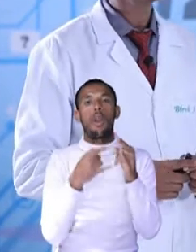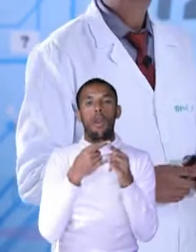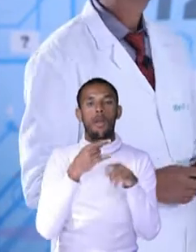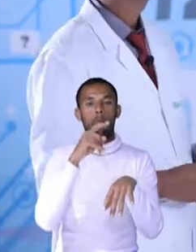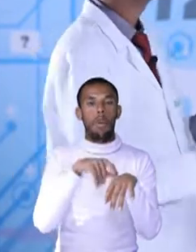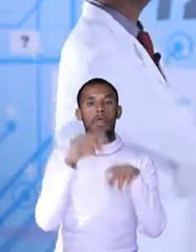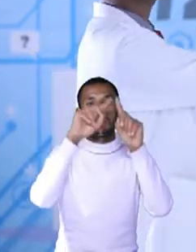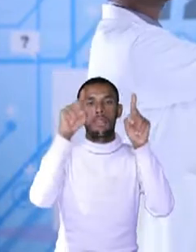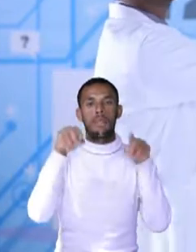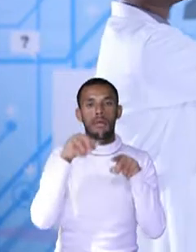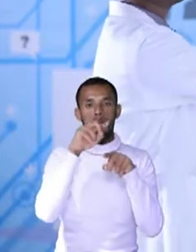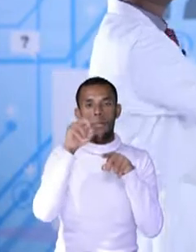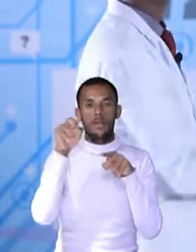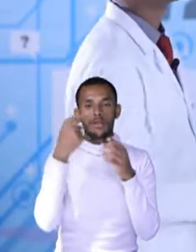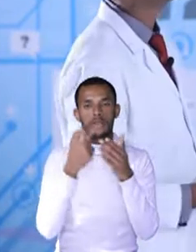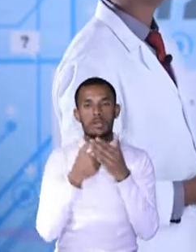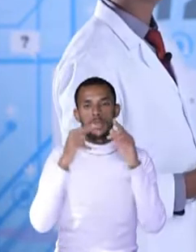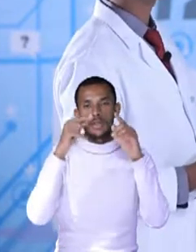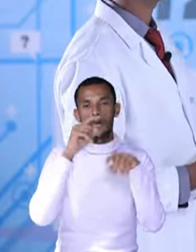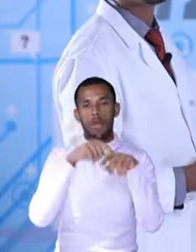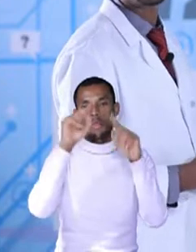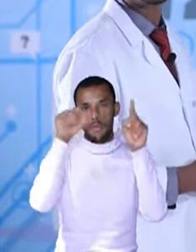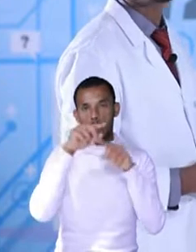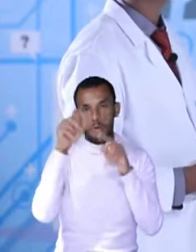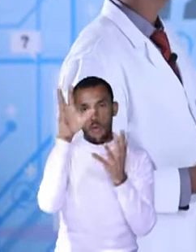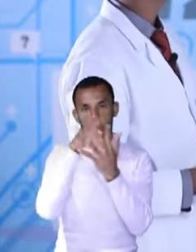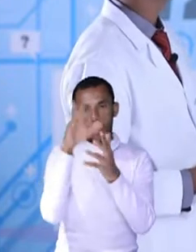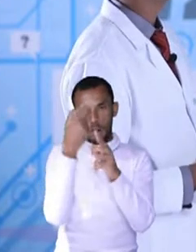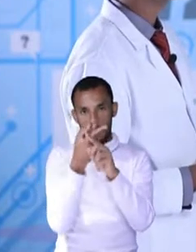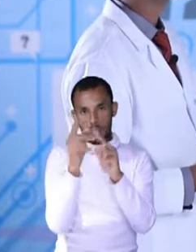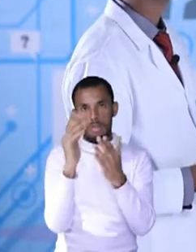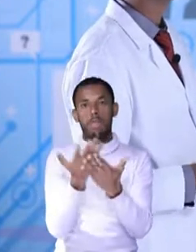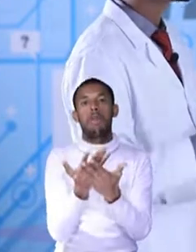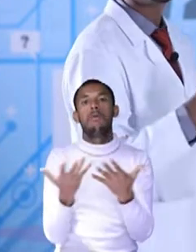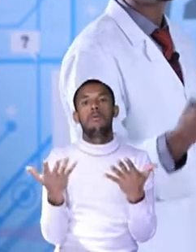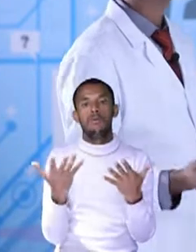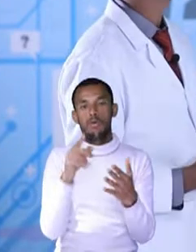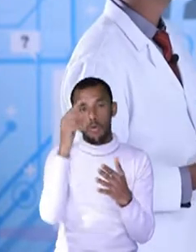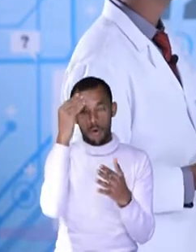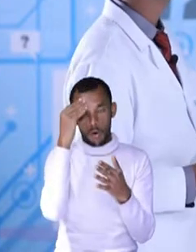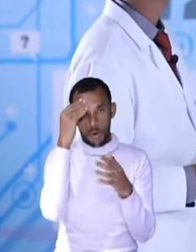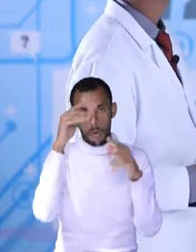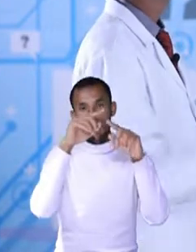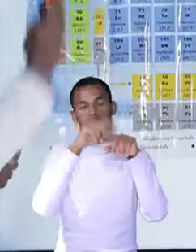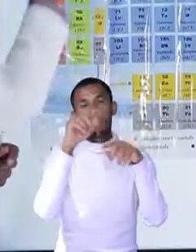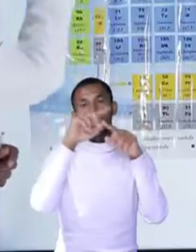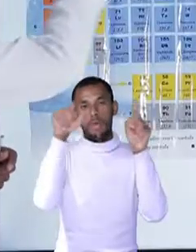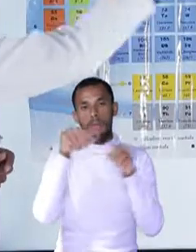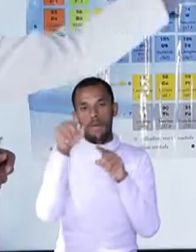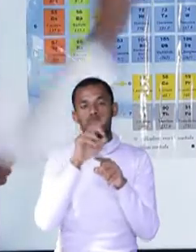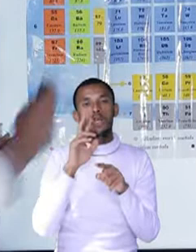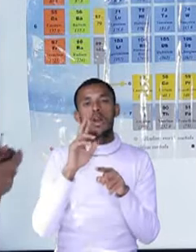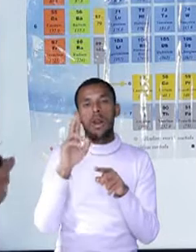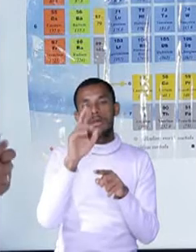table. This periodic table contains different elements. You know, in the periodic table, there